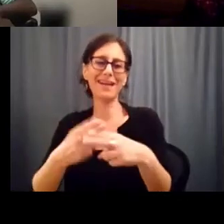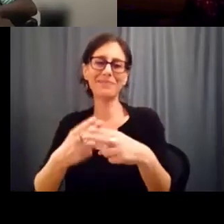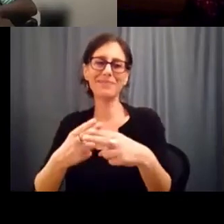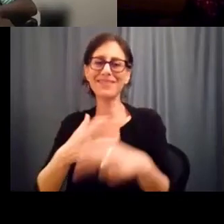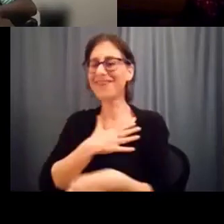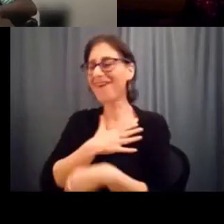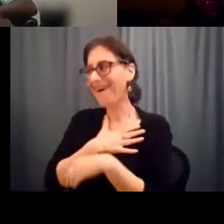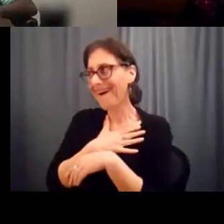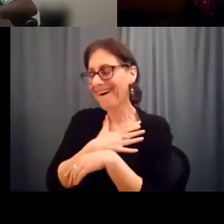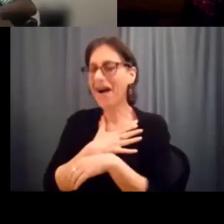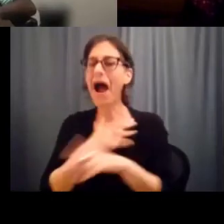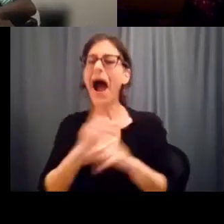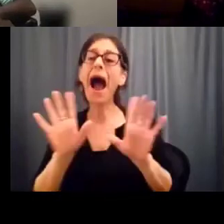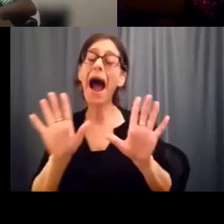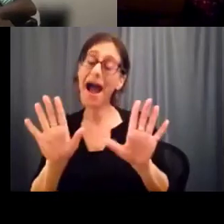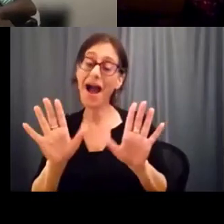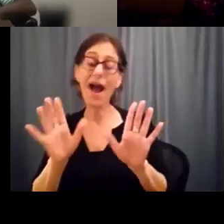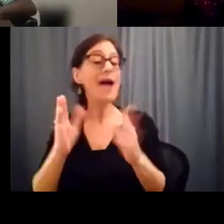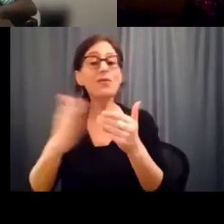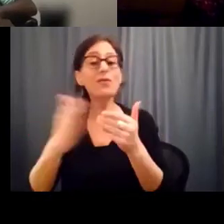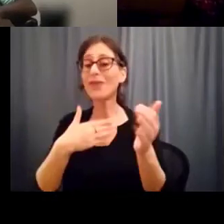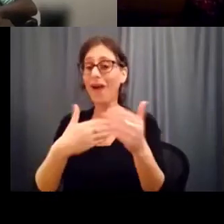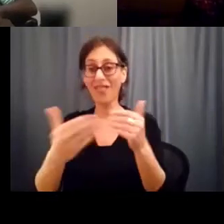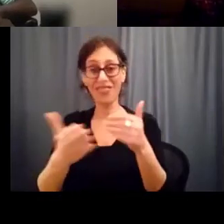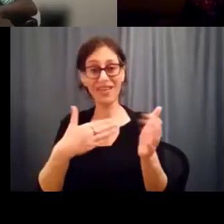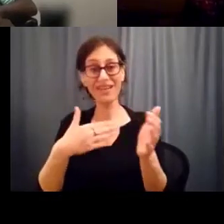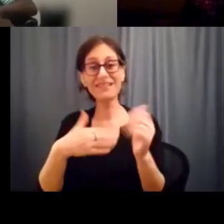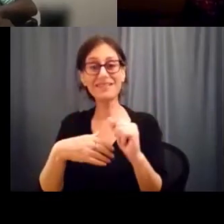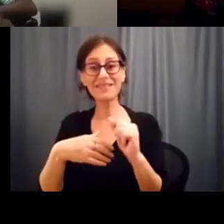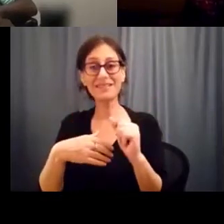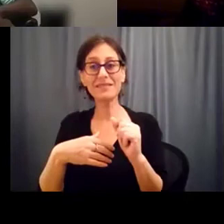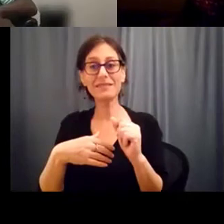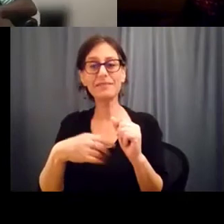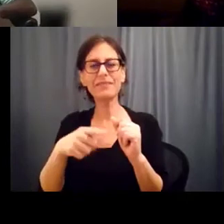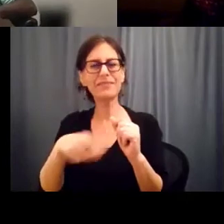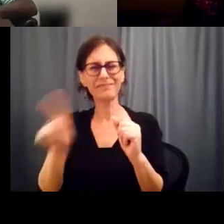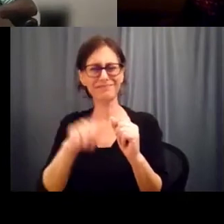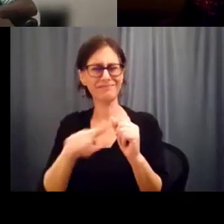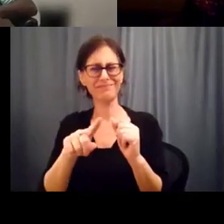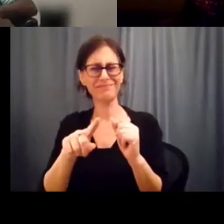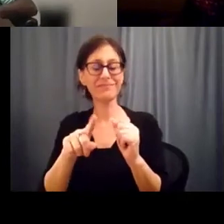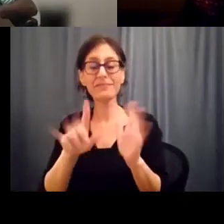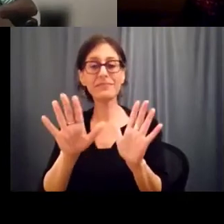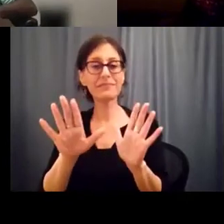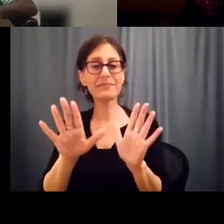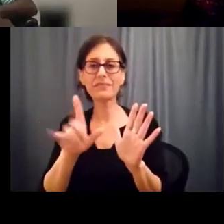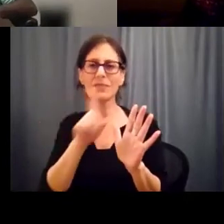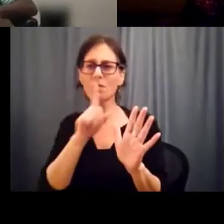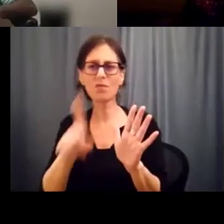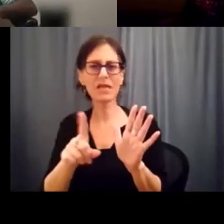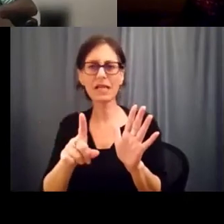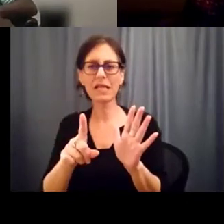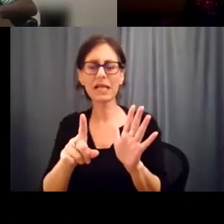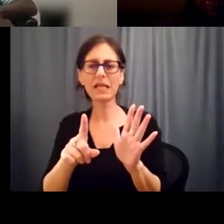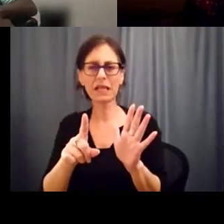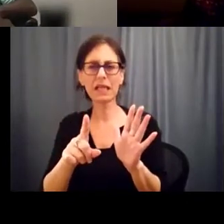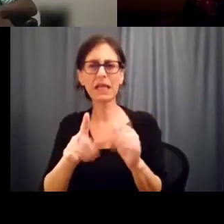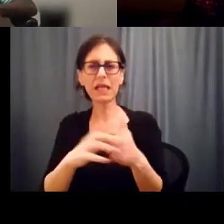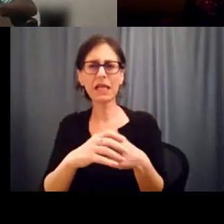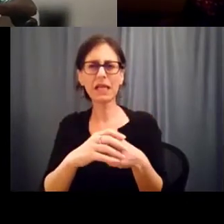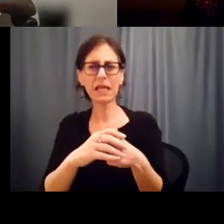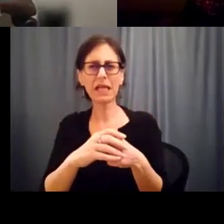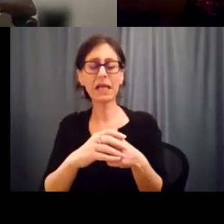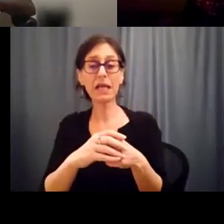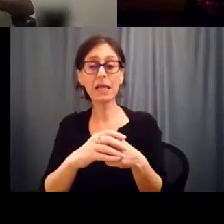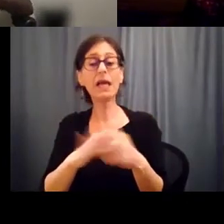I you know, regardless, like they really were like a huge, you